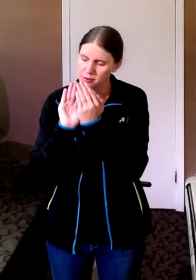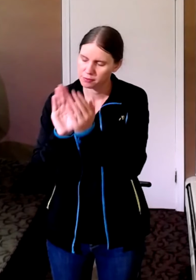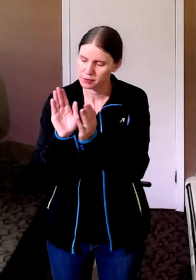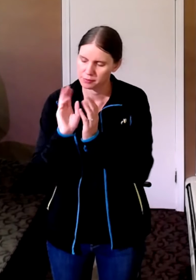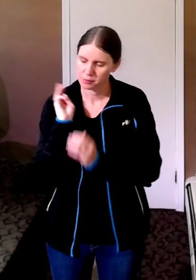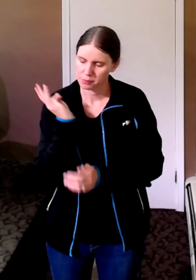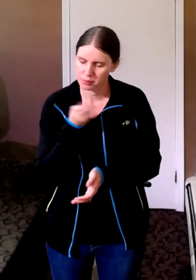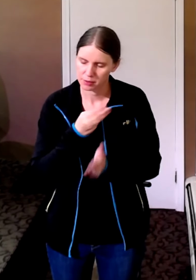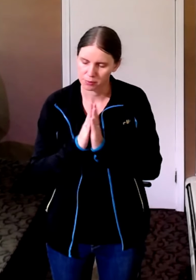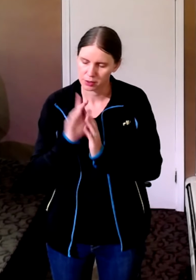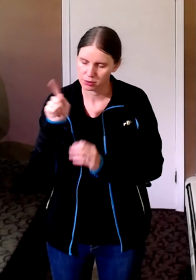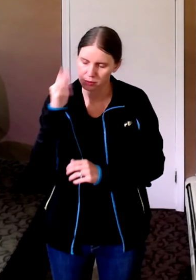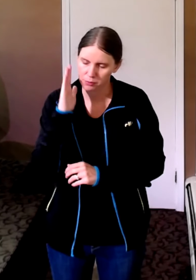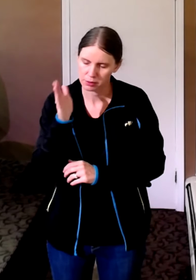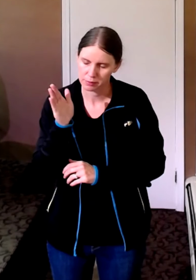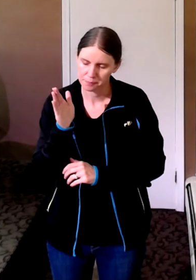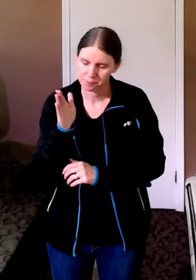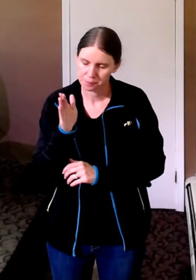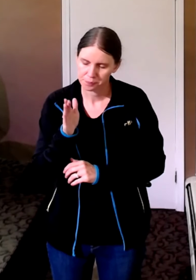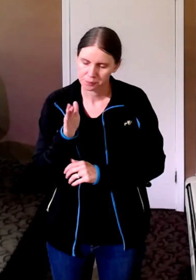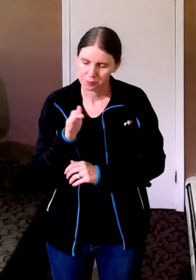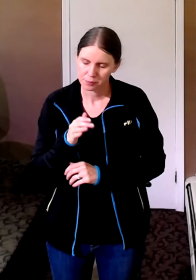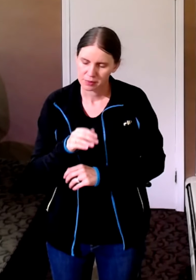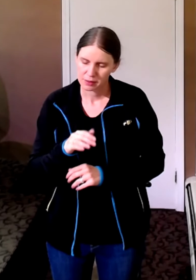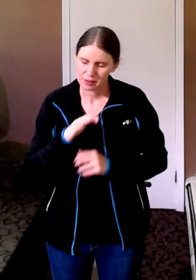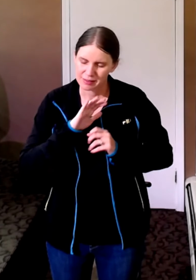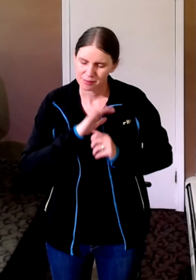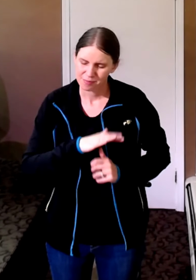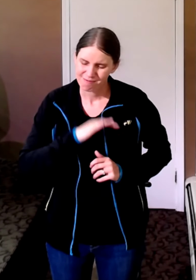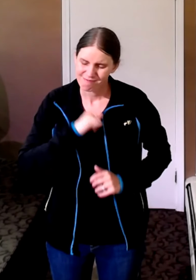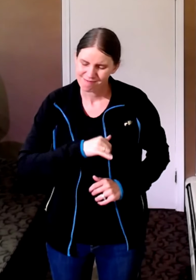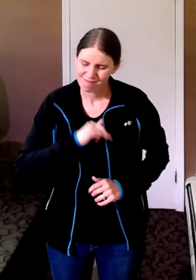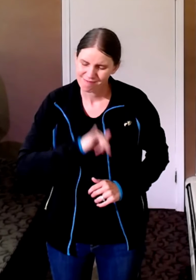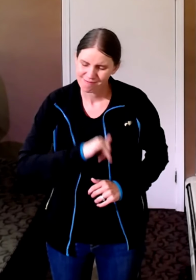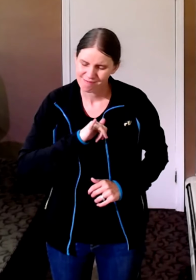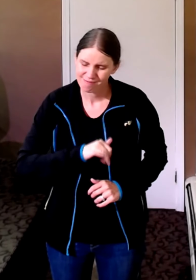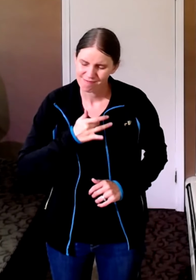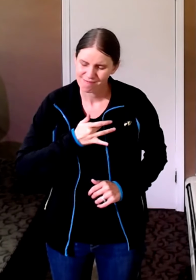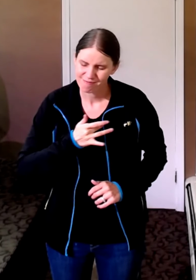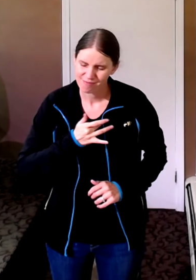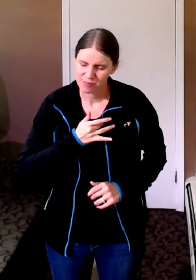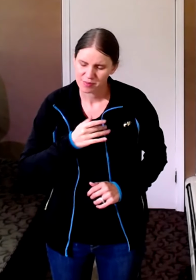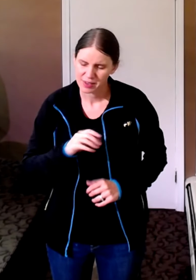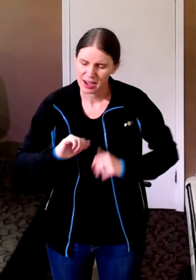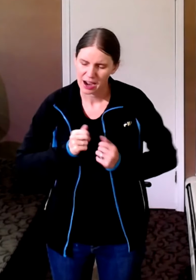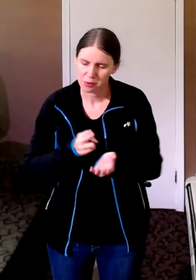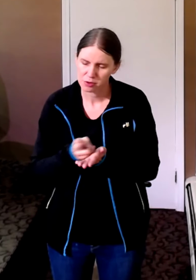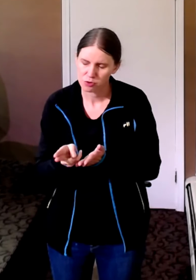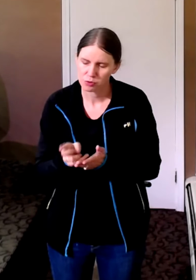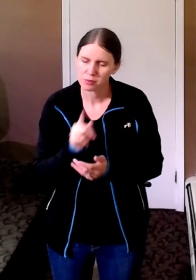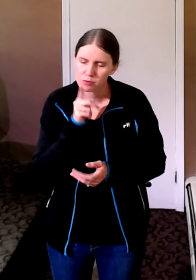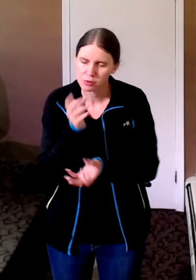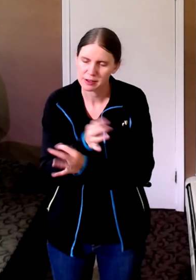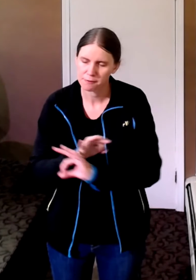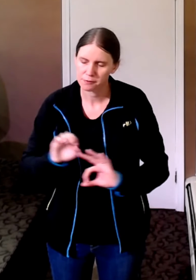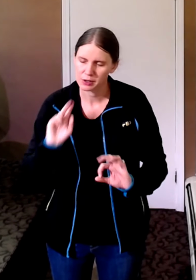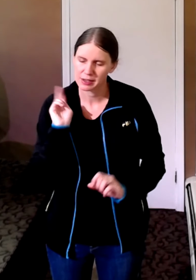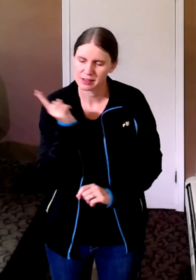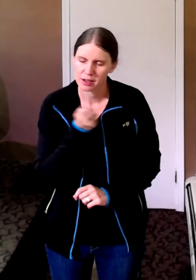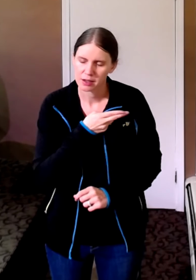we pray that you would, Lord, impress upon us, Lord, how that the truth truly can set us free.